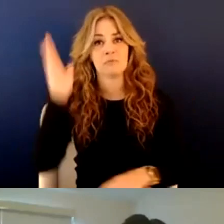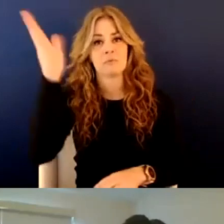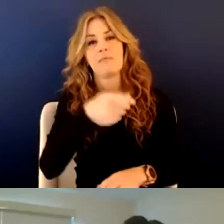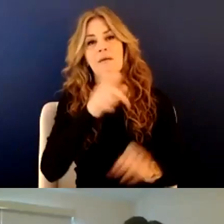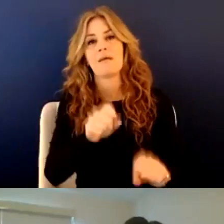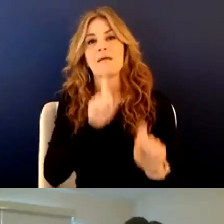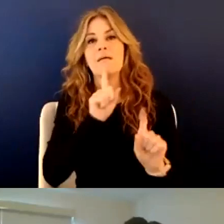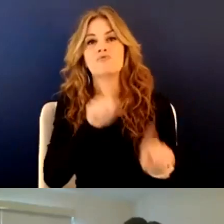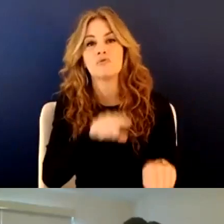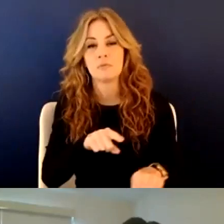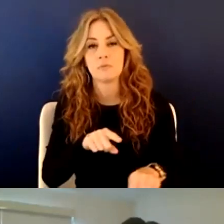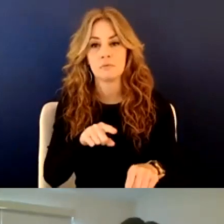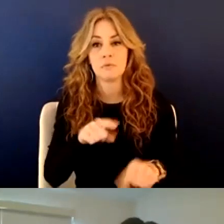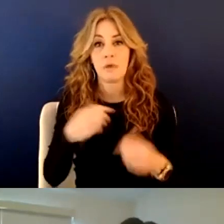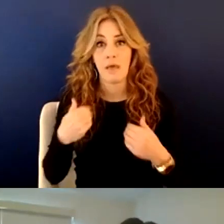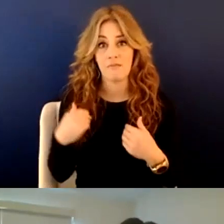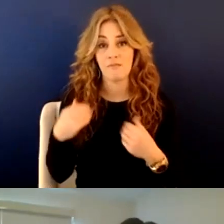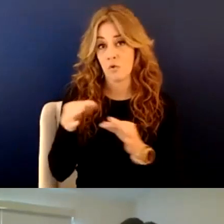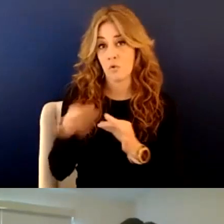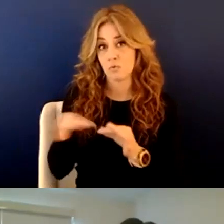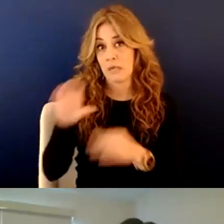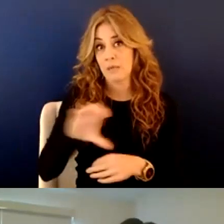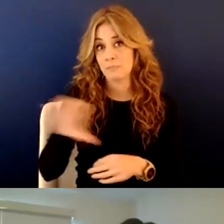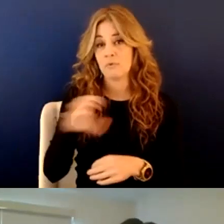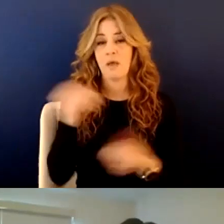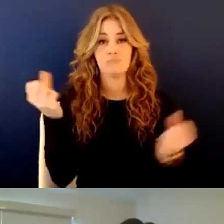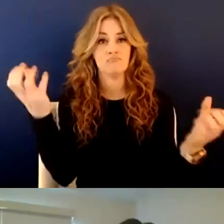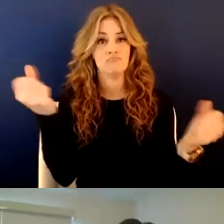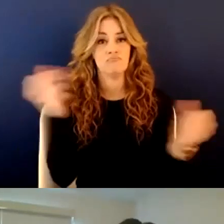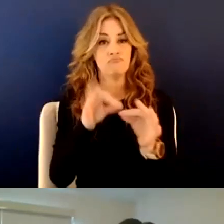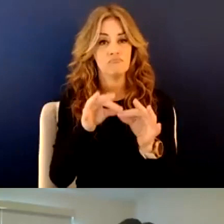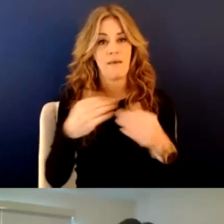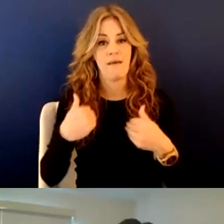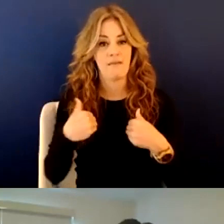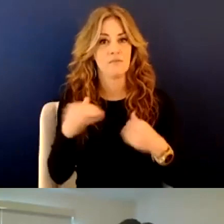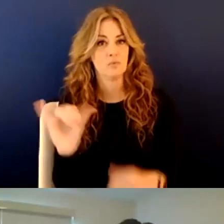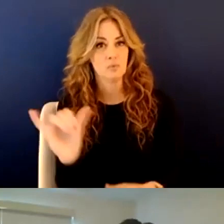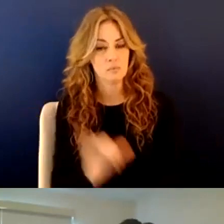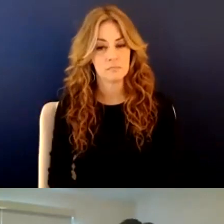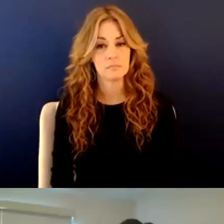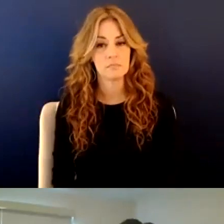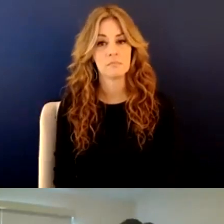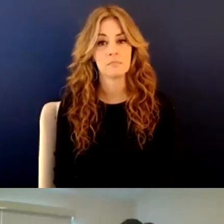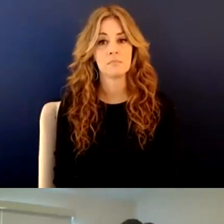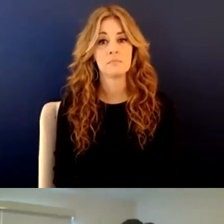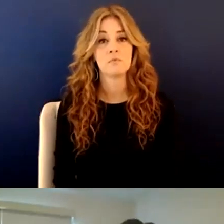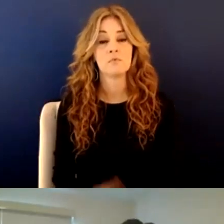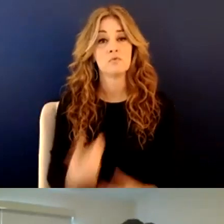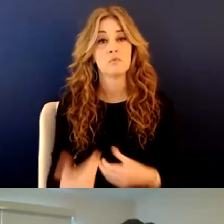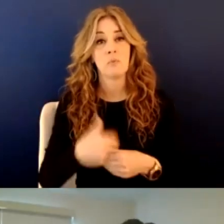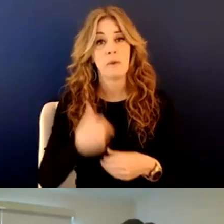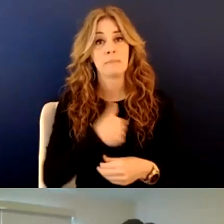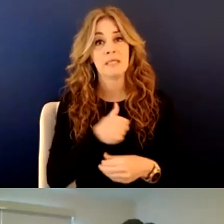just a reminder that closed captioning and ASL are available for this broadcast. So join me in